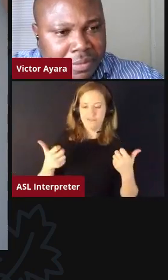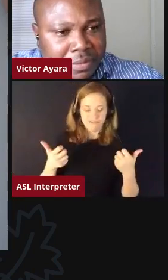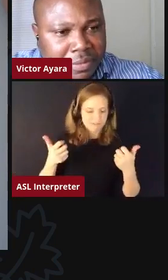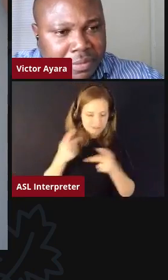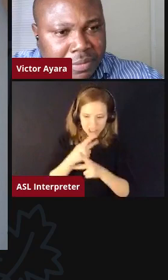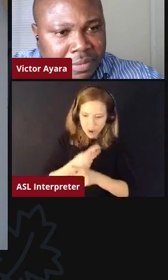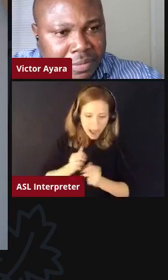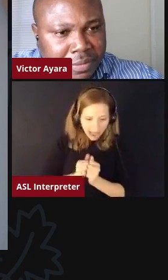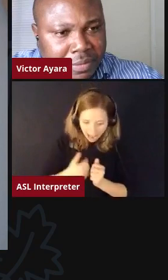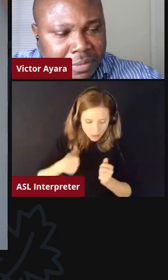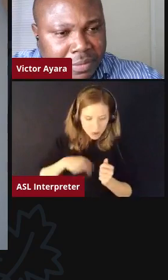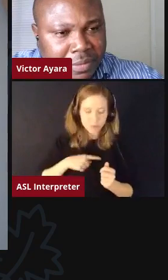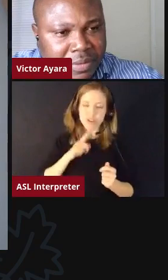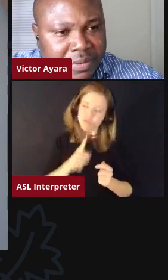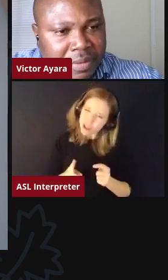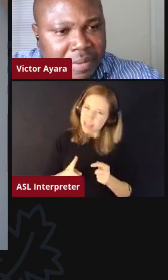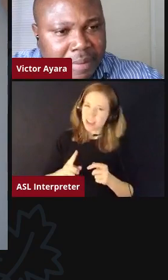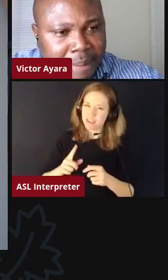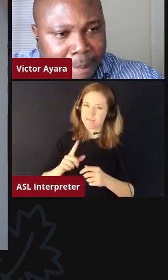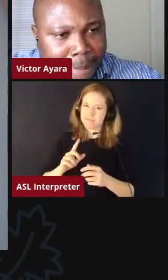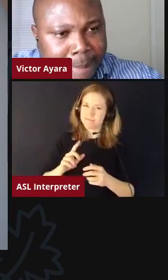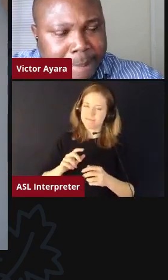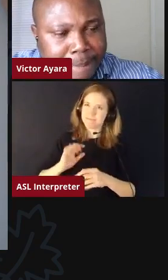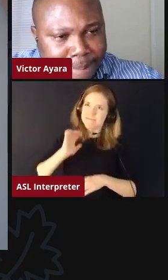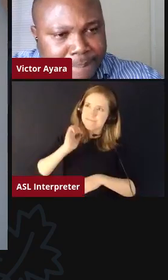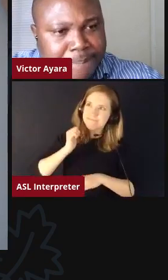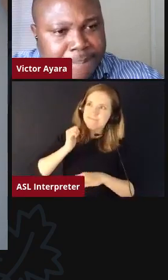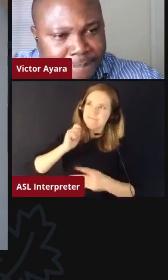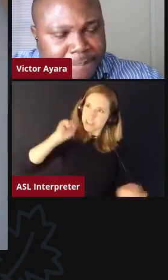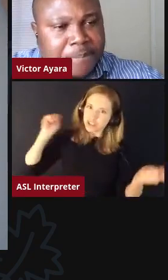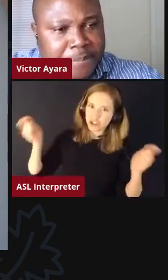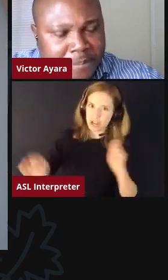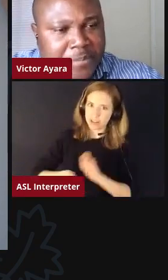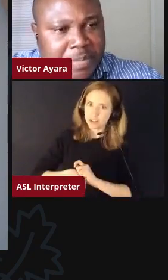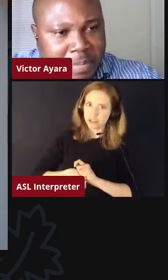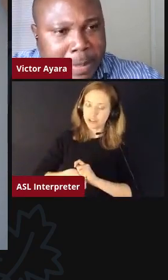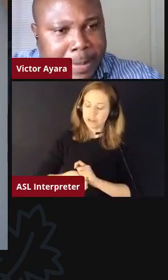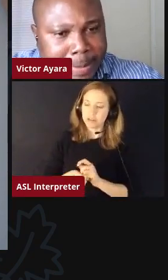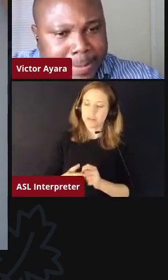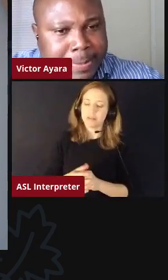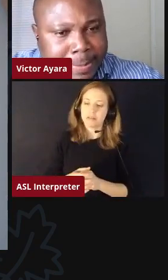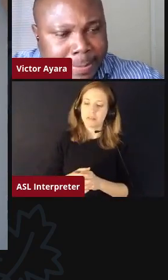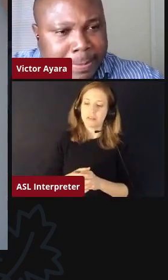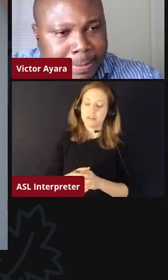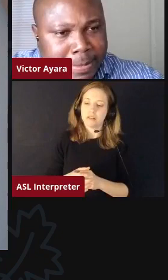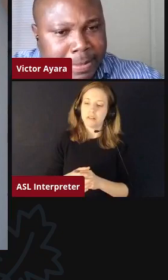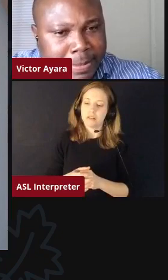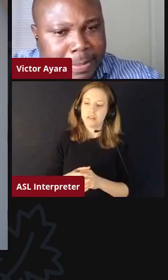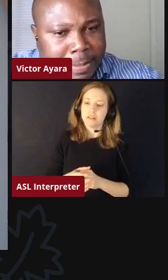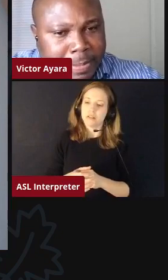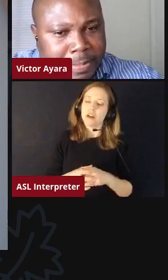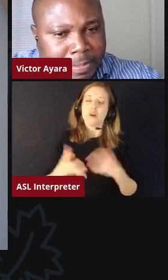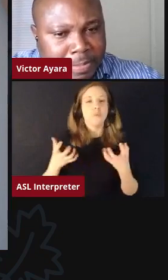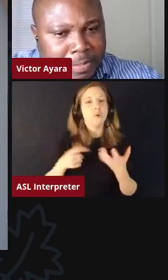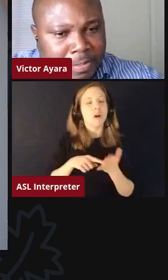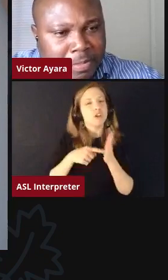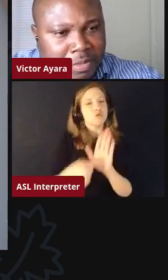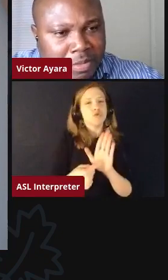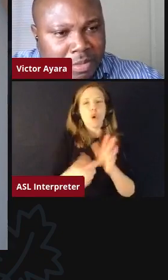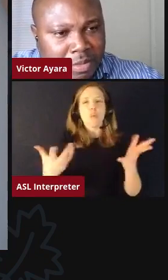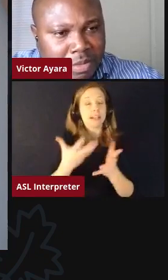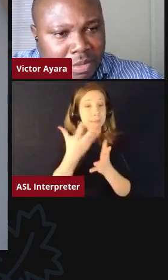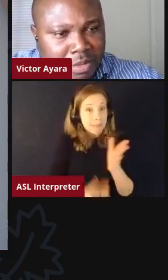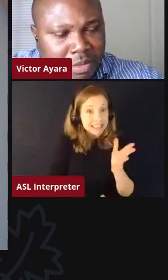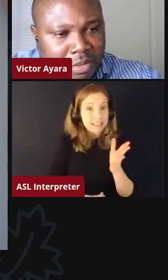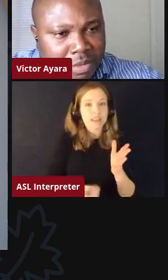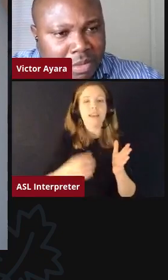trying to do is not just show where the gaps are, but also try to show how can we improve this. And that's what I really like about the